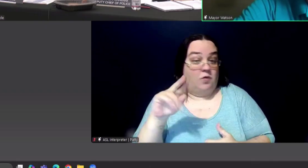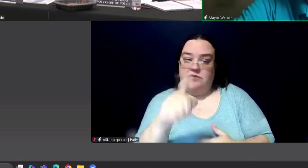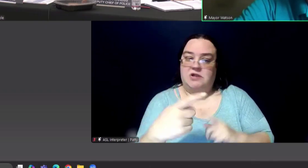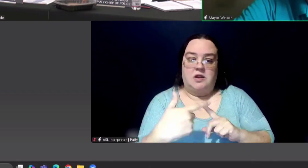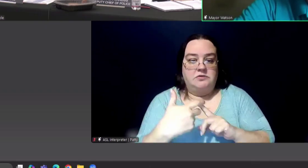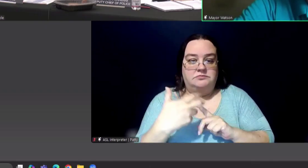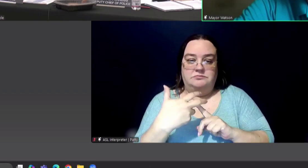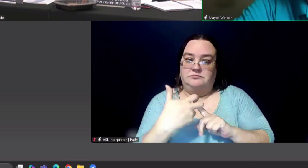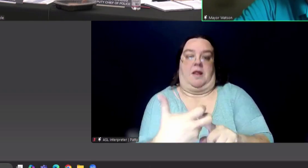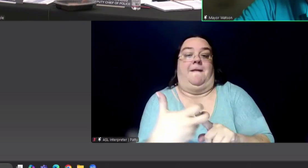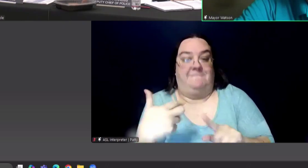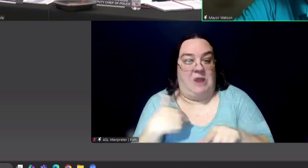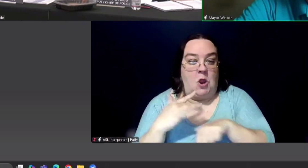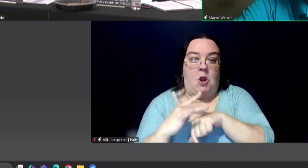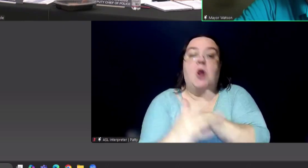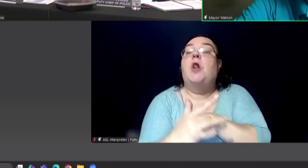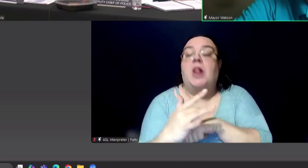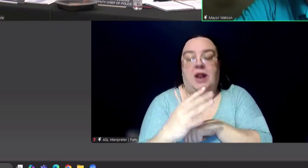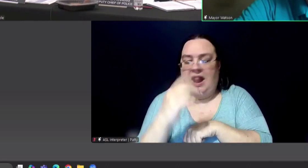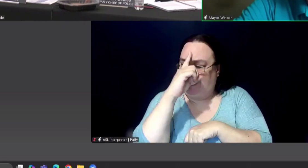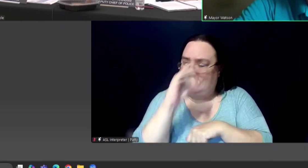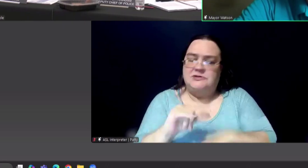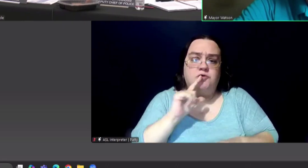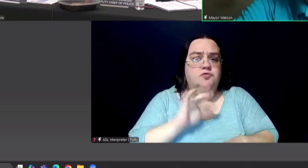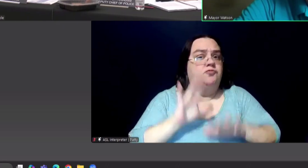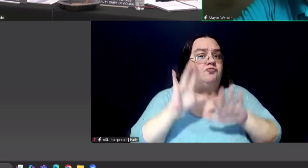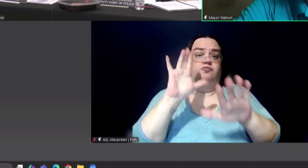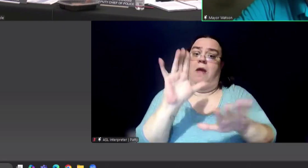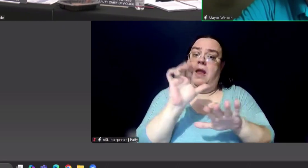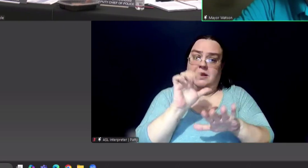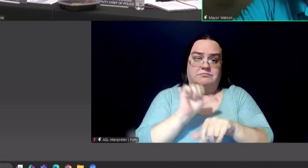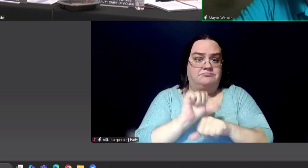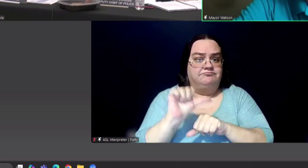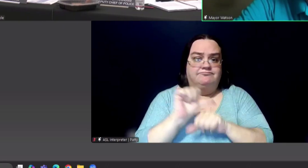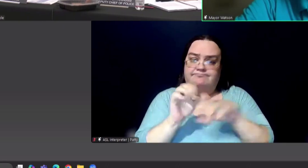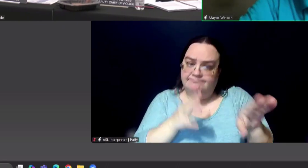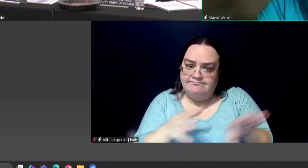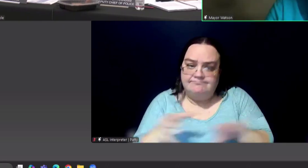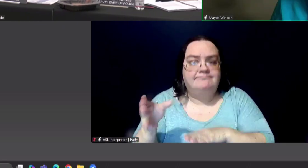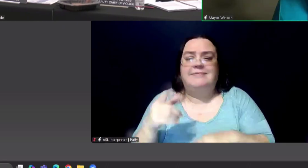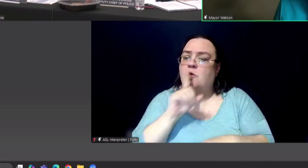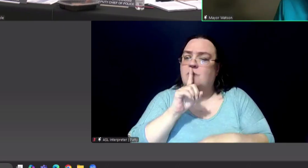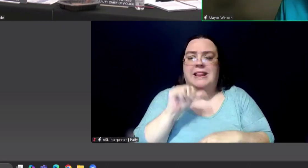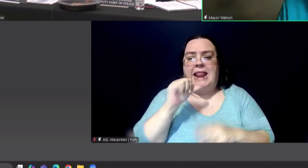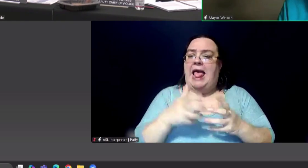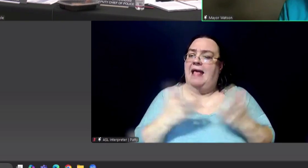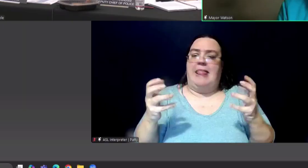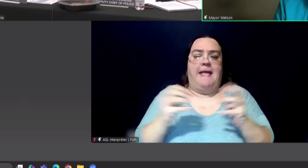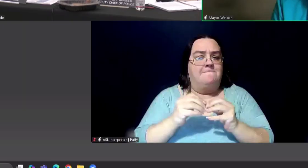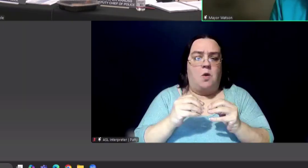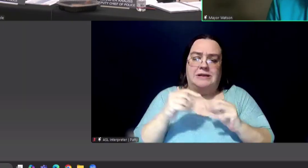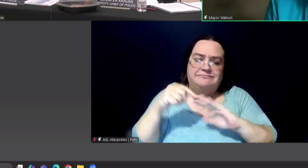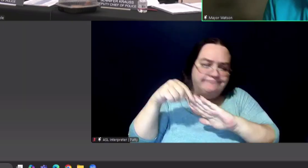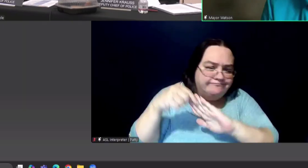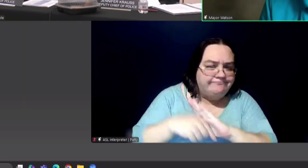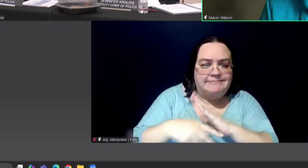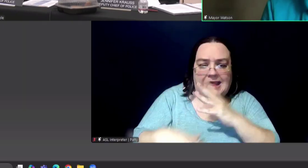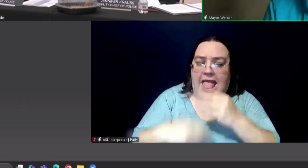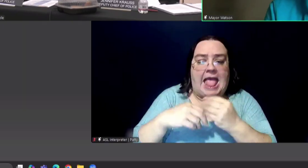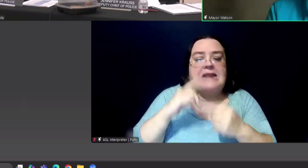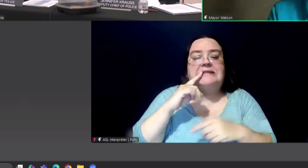it, and it's going to be a great effort. And it's, I don't have a lot more detail to add to it. It's essentially a